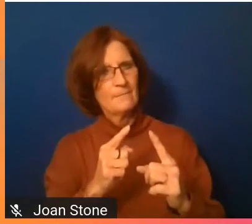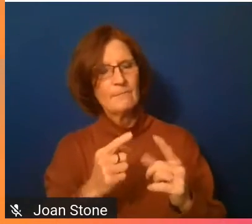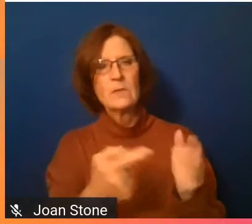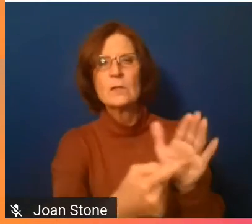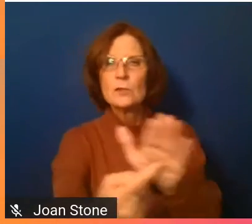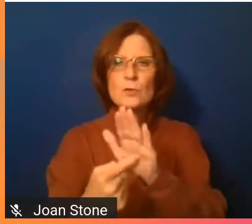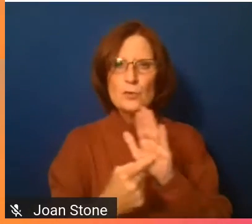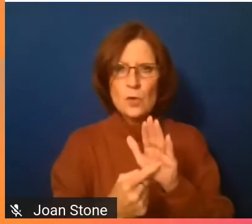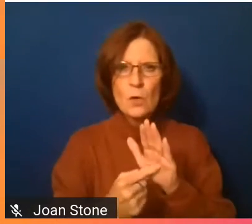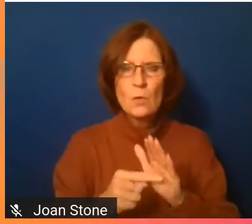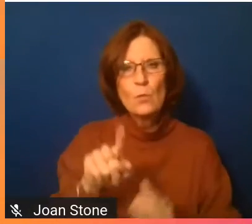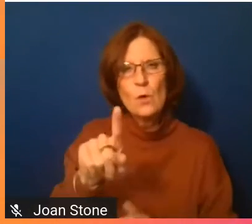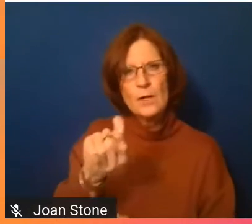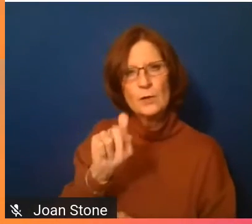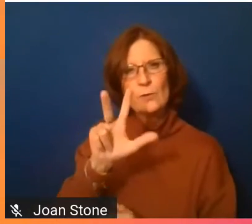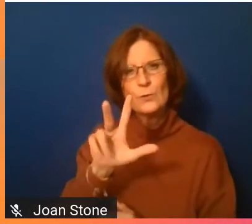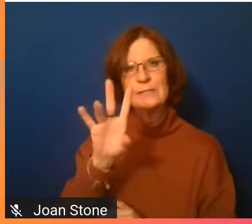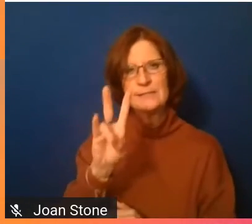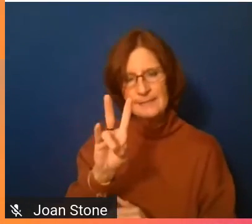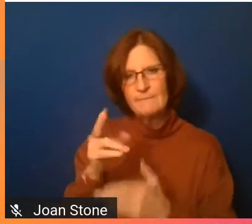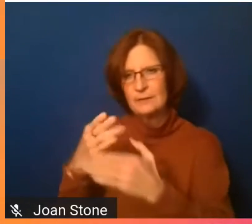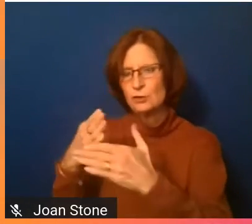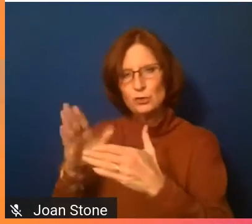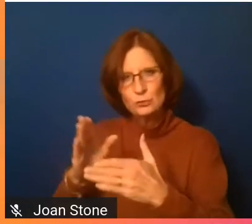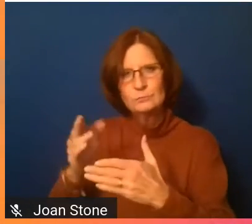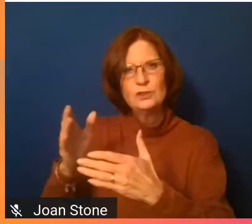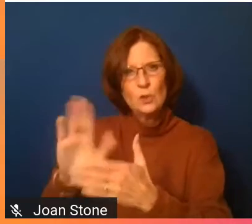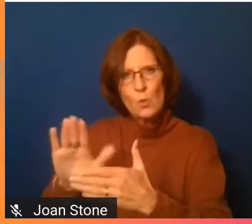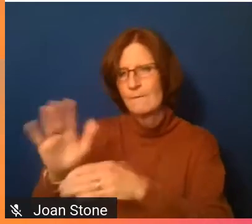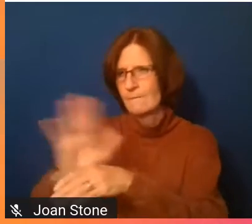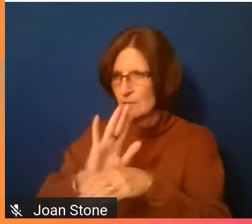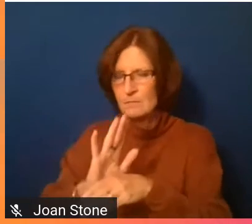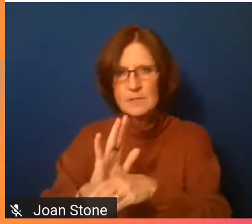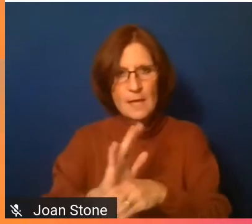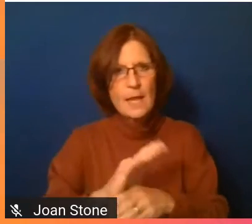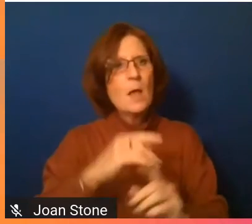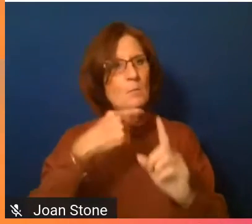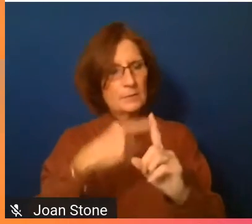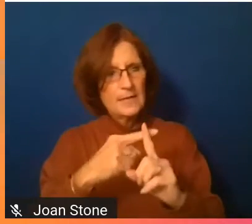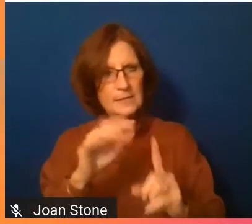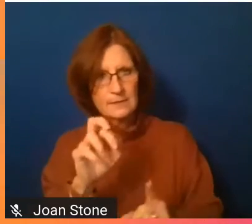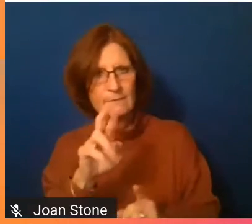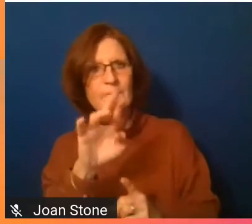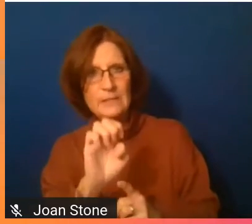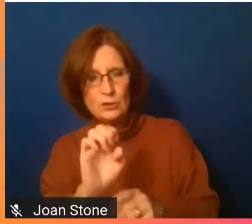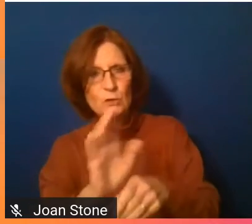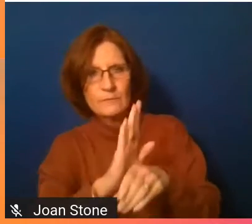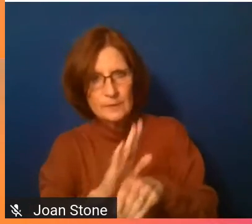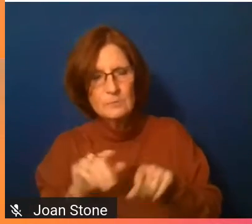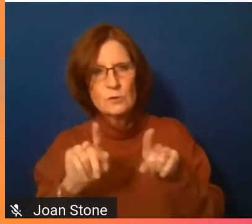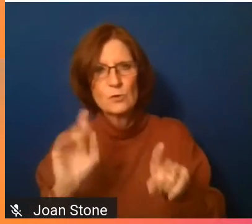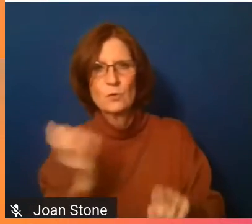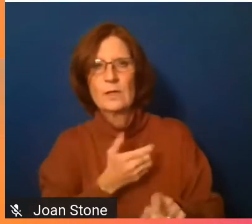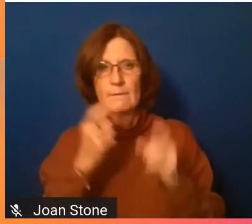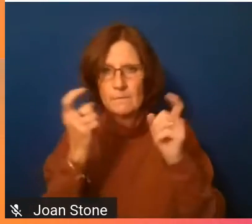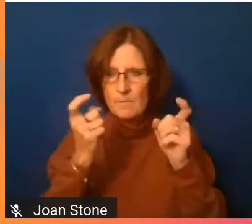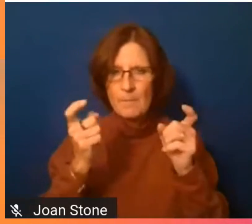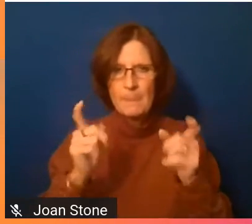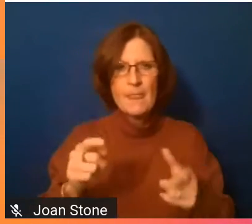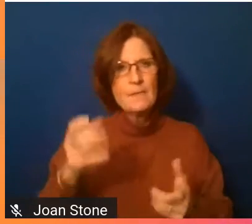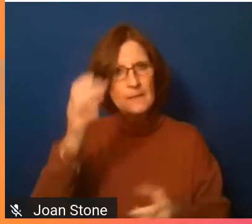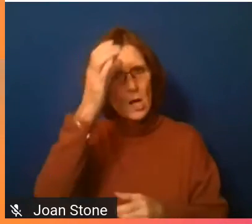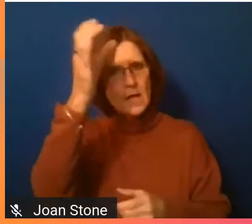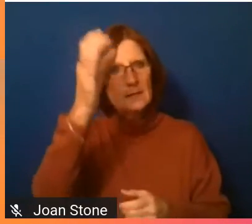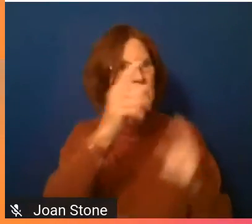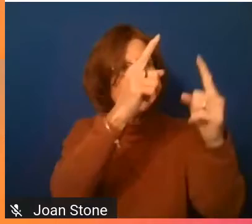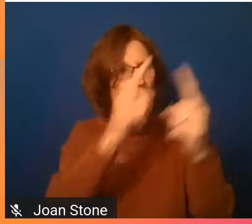showing 137 short films and 30 feature films during the run of the festival. And the idea is that even in